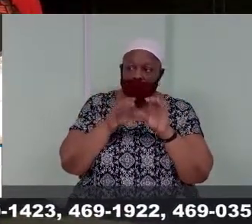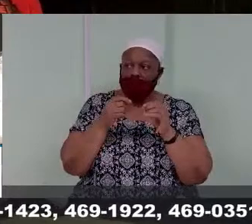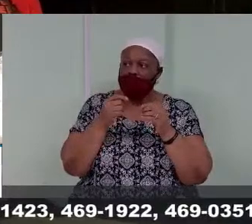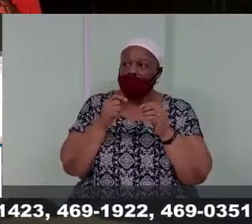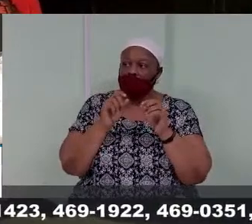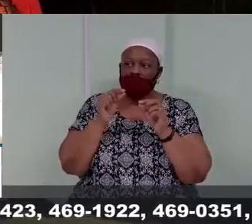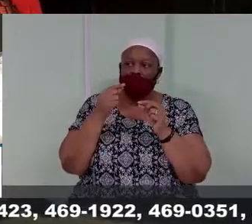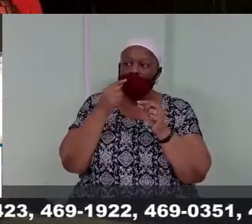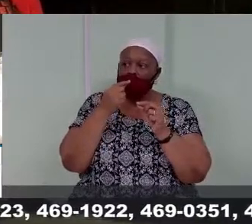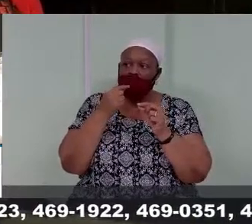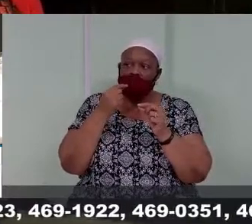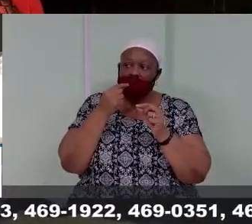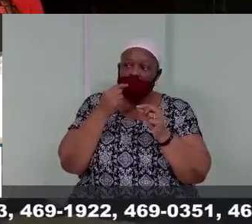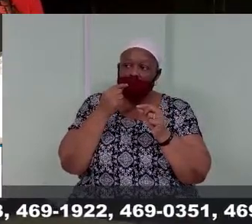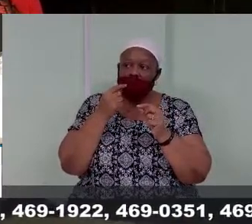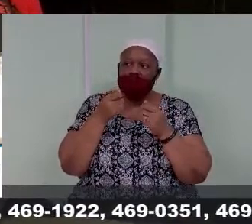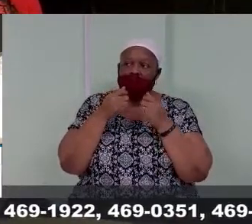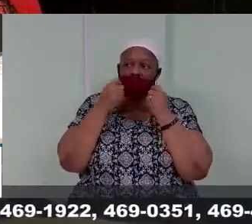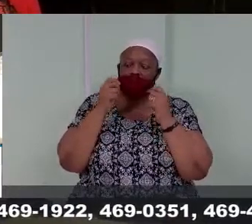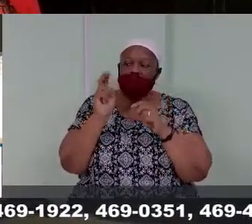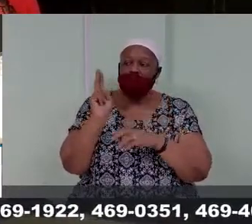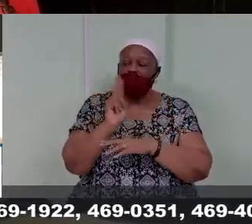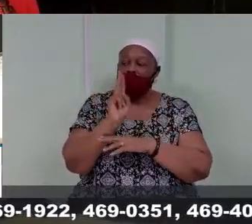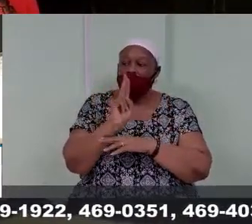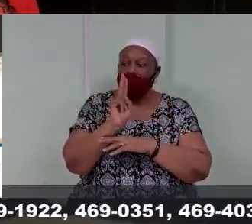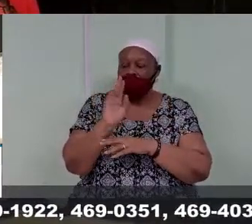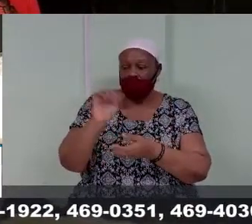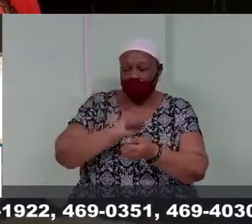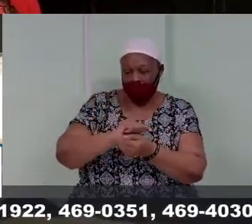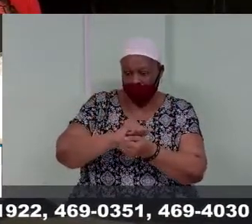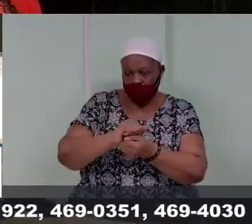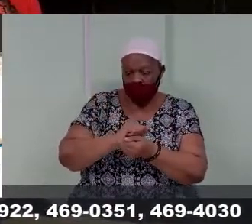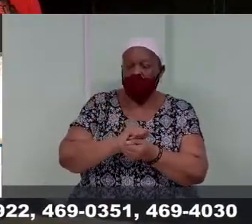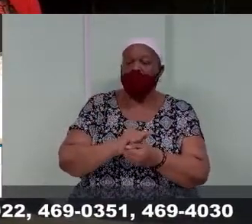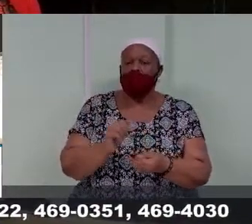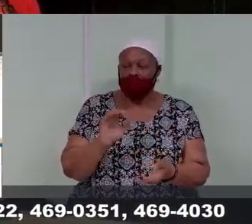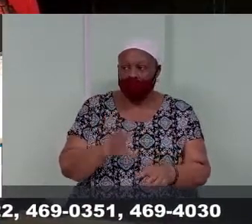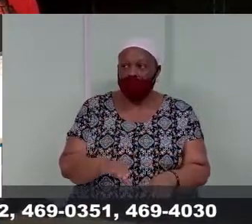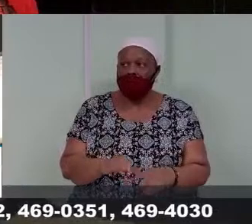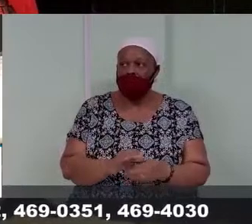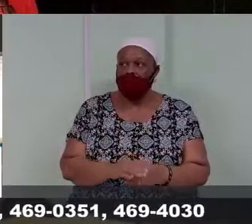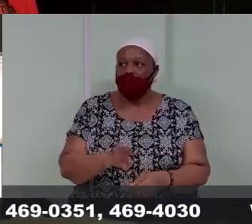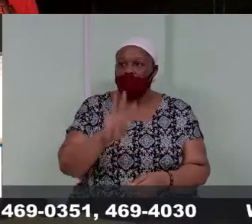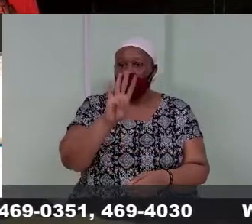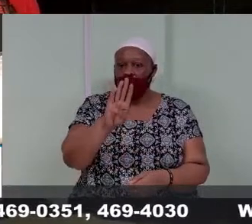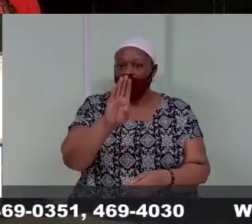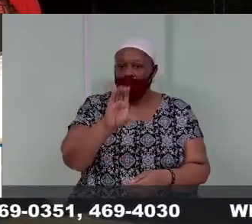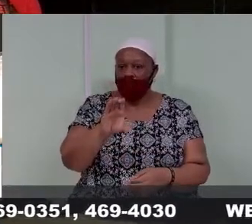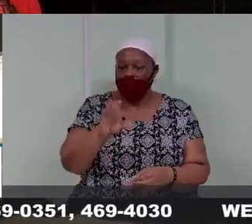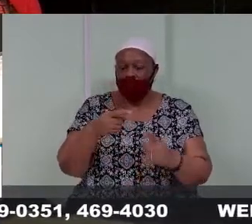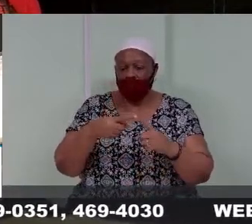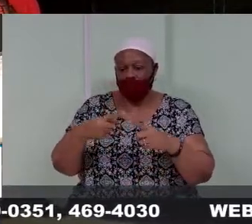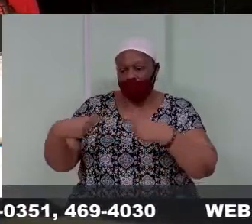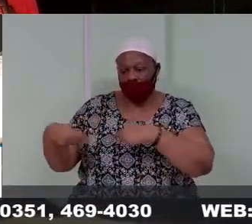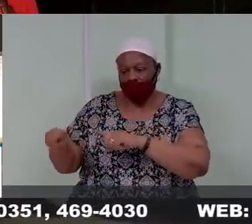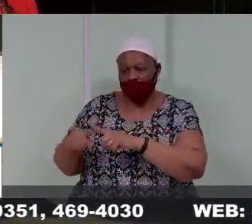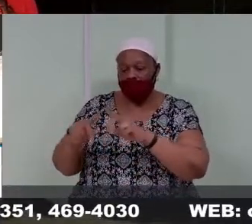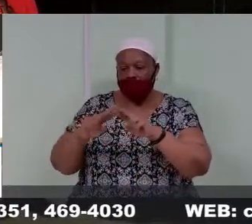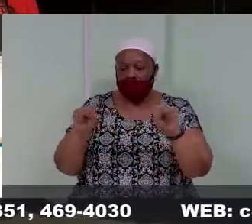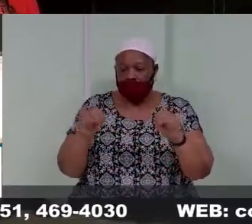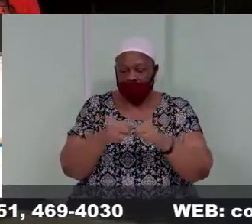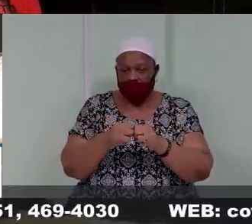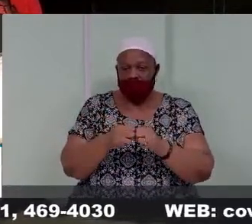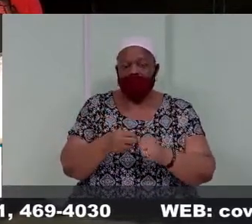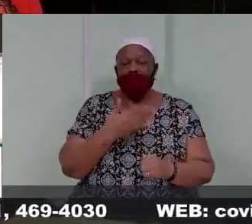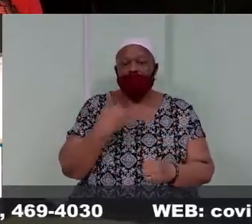well and reuse. It's quite washable. 400 of these masks will be donated to Nevis and 800 masks